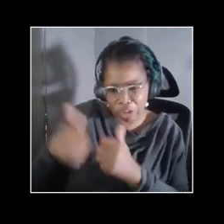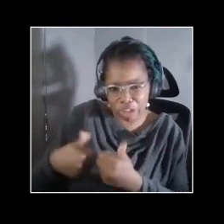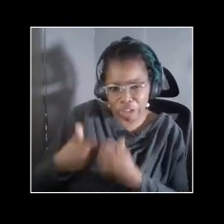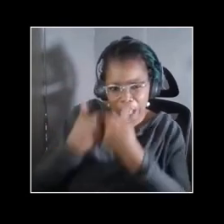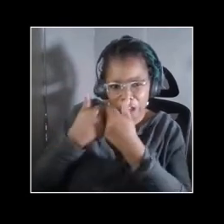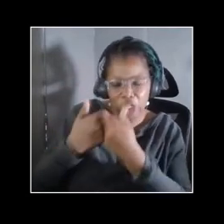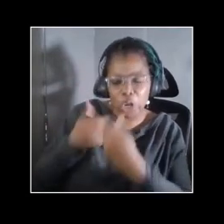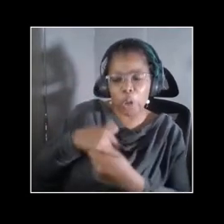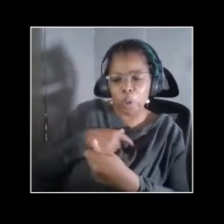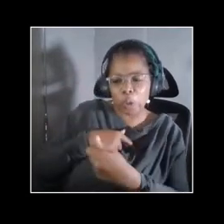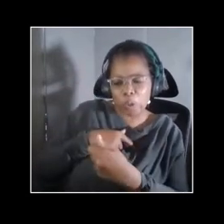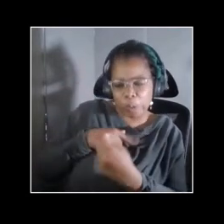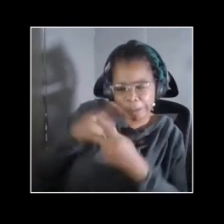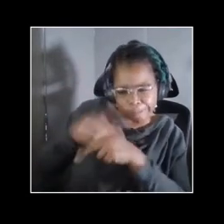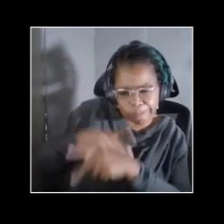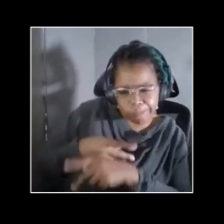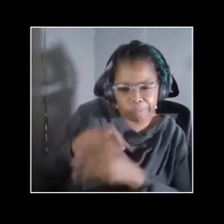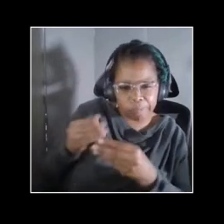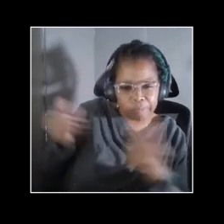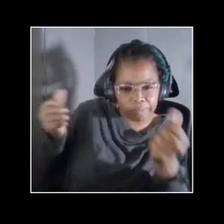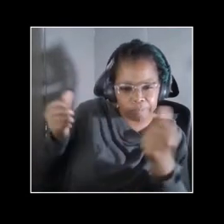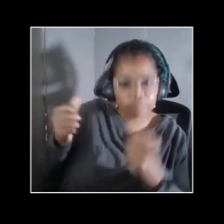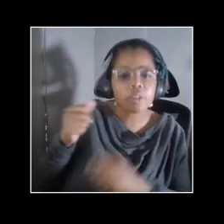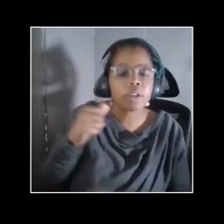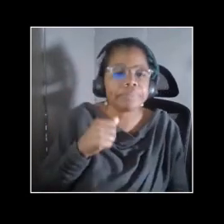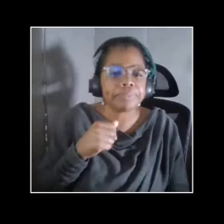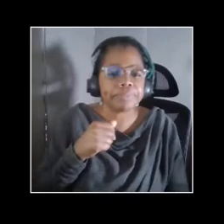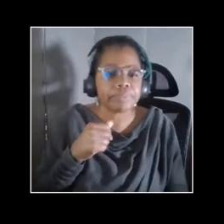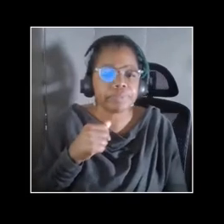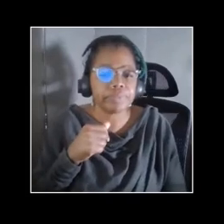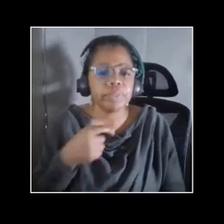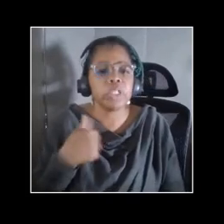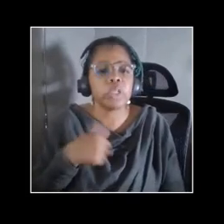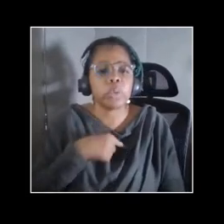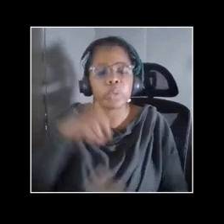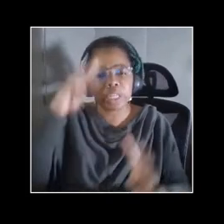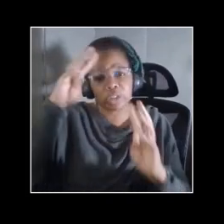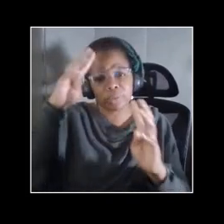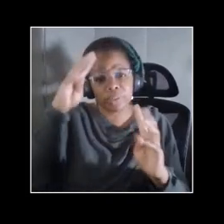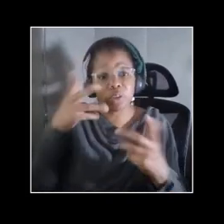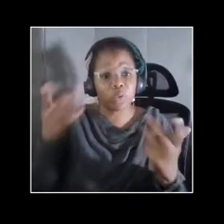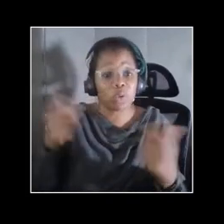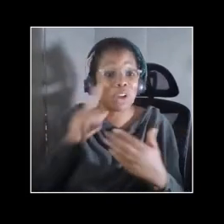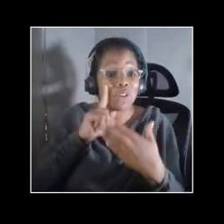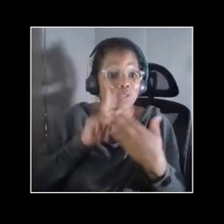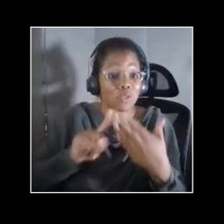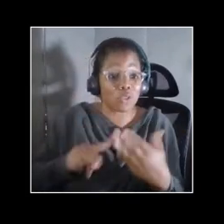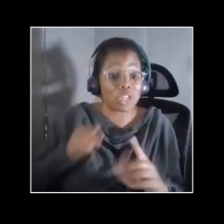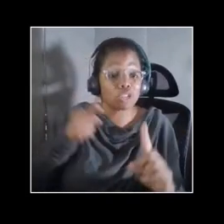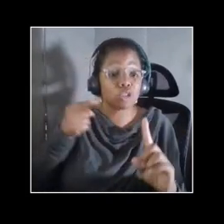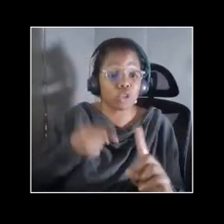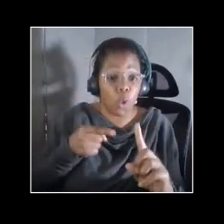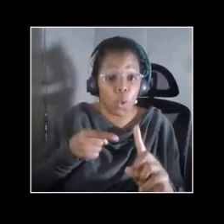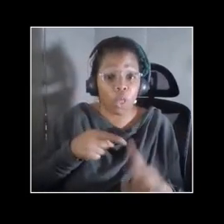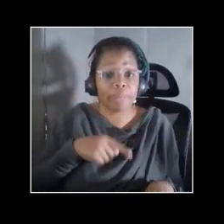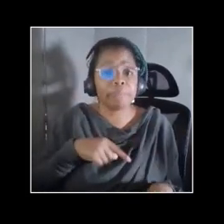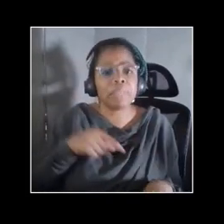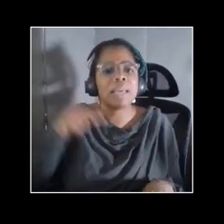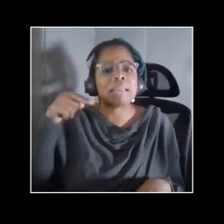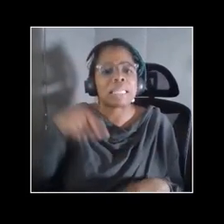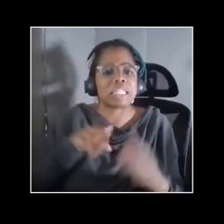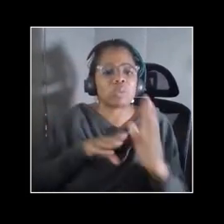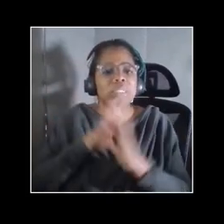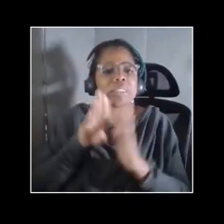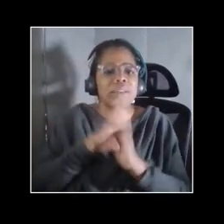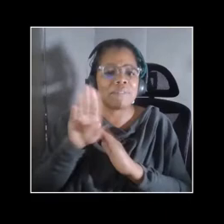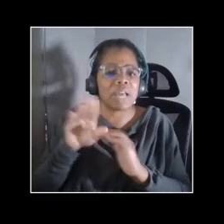those specific issues. And so we created our research goal, and this was to really develop those